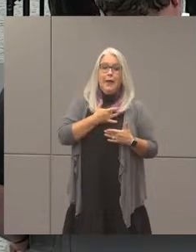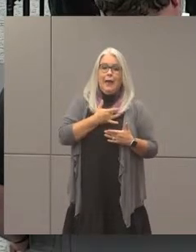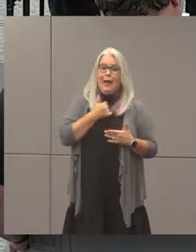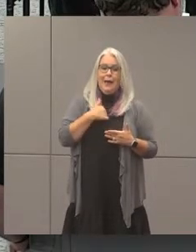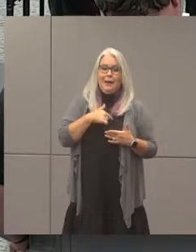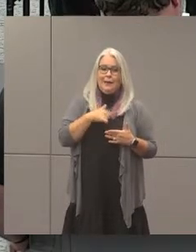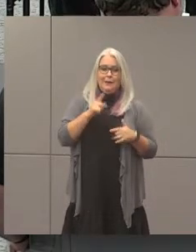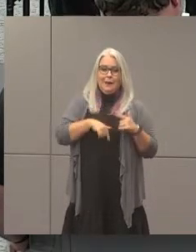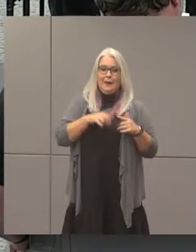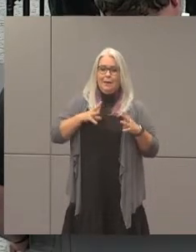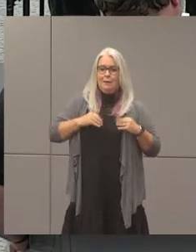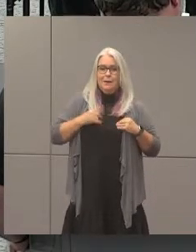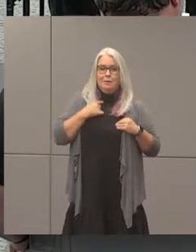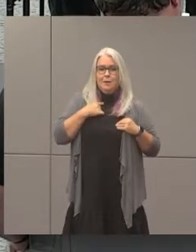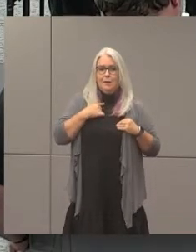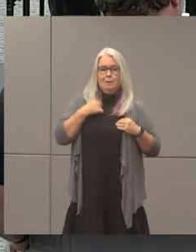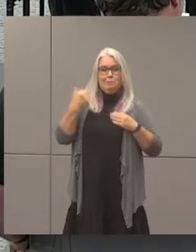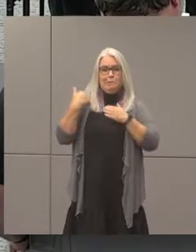shutting down.